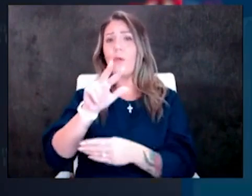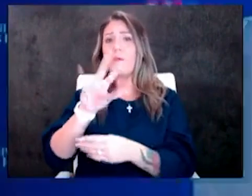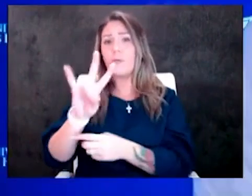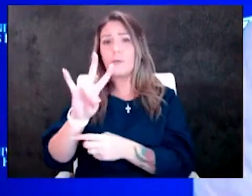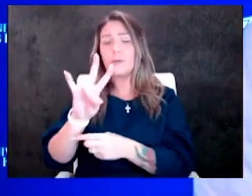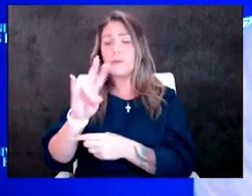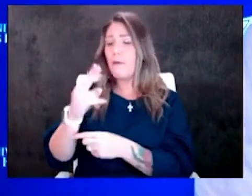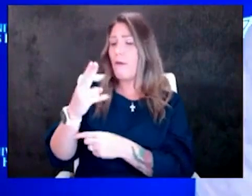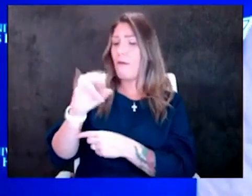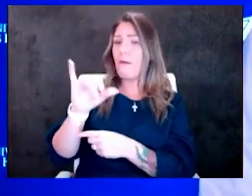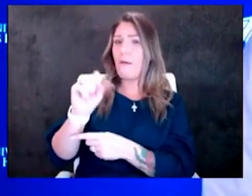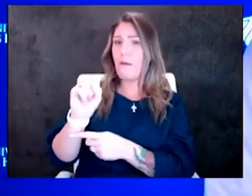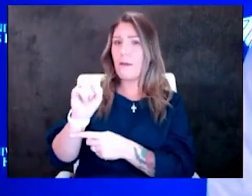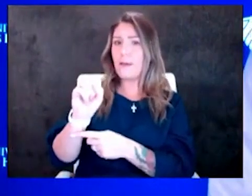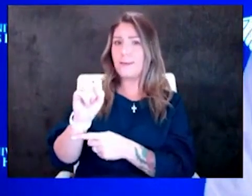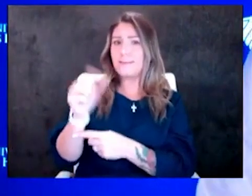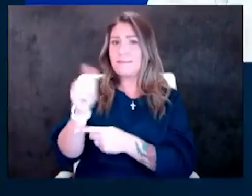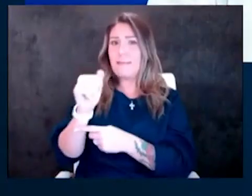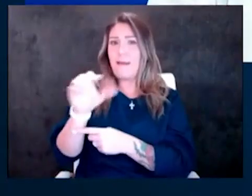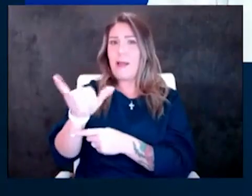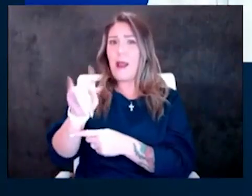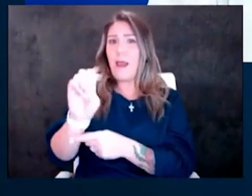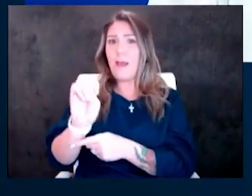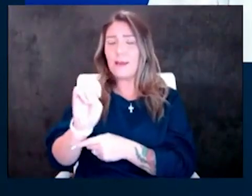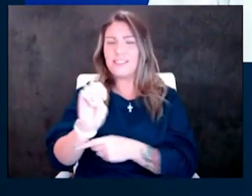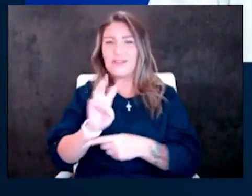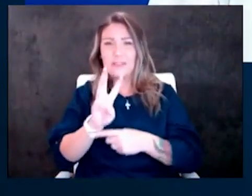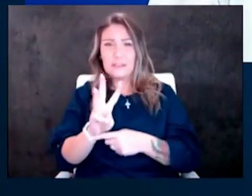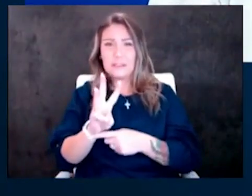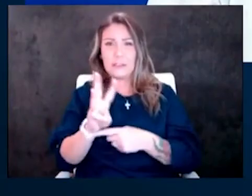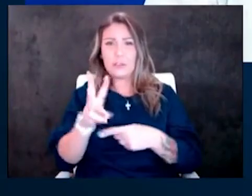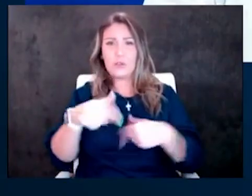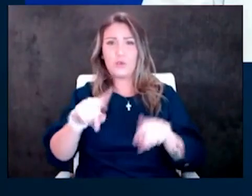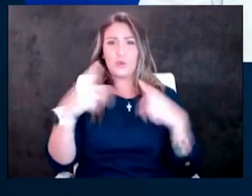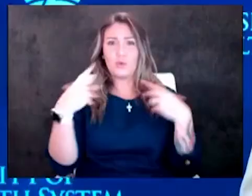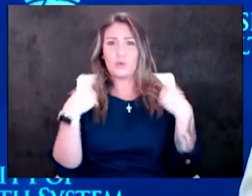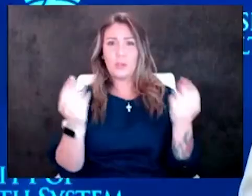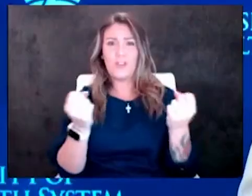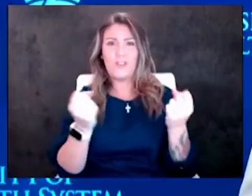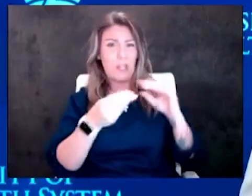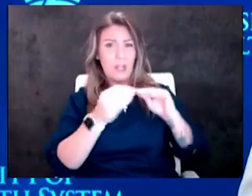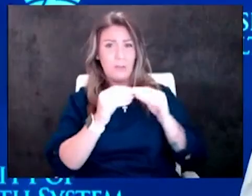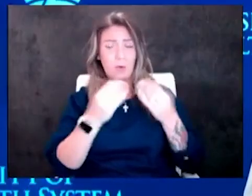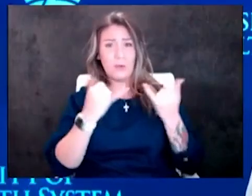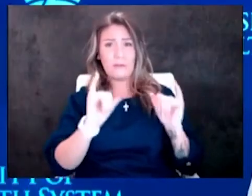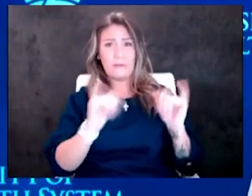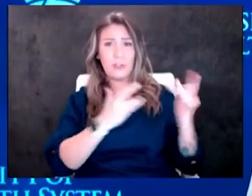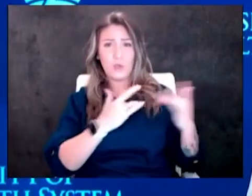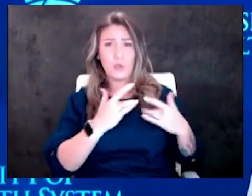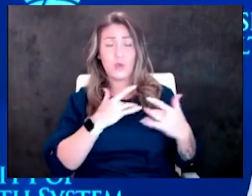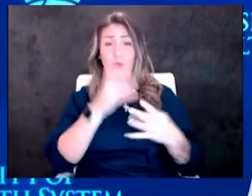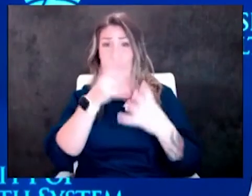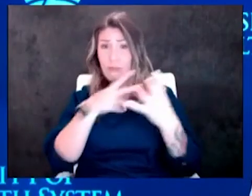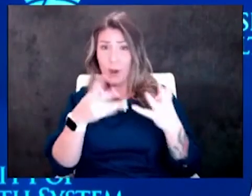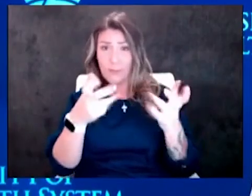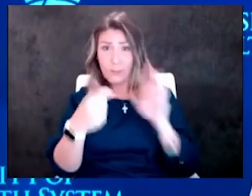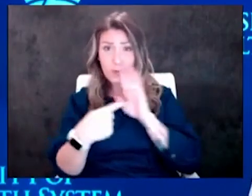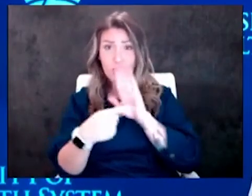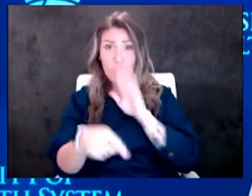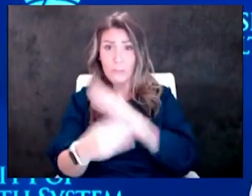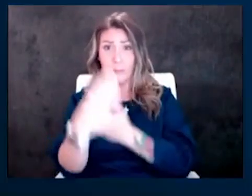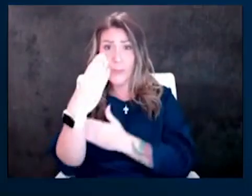and 6 in that recovery period. You know, the numbers are still a concern, aren't they? And we've got some graphs we want to show you this morning, folks. Let's take a